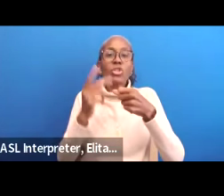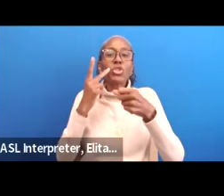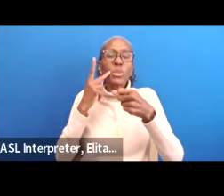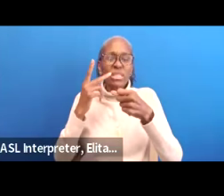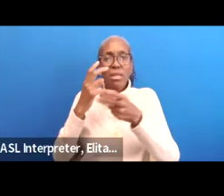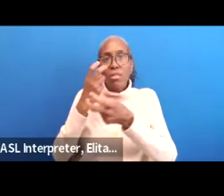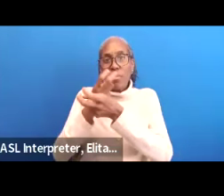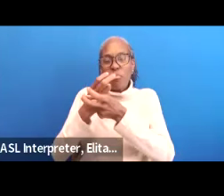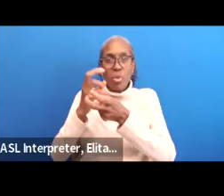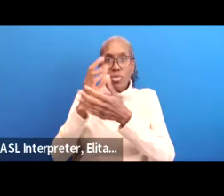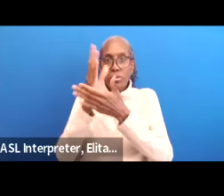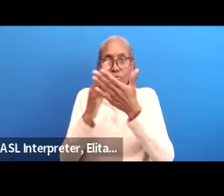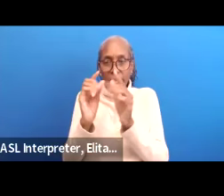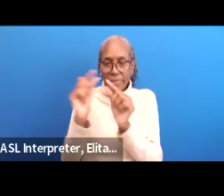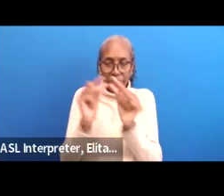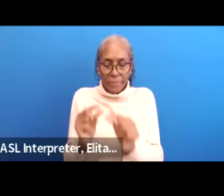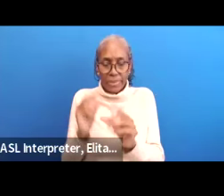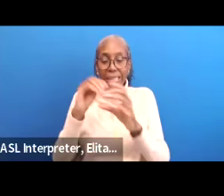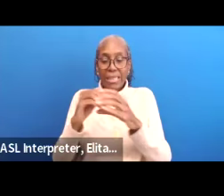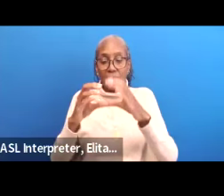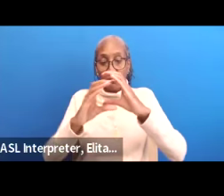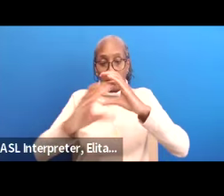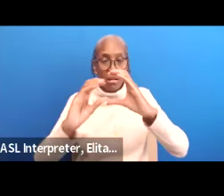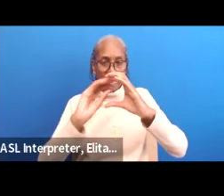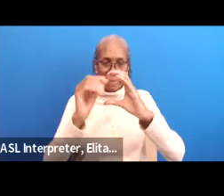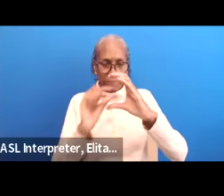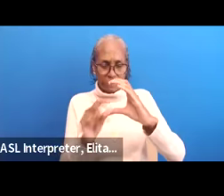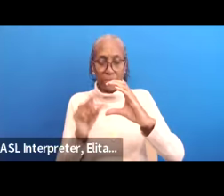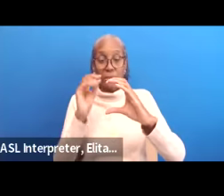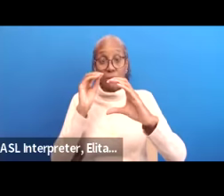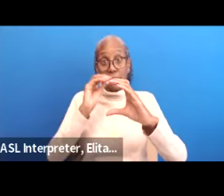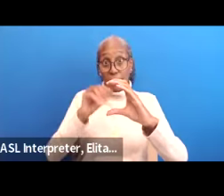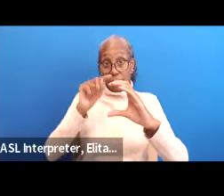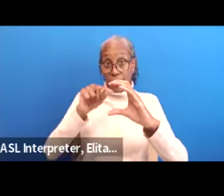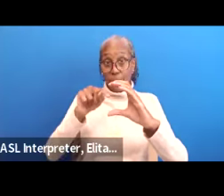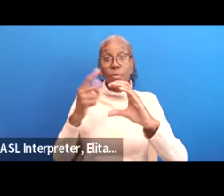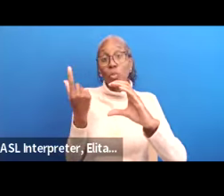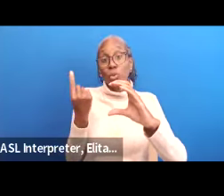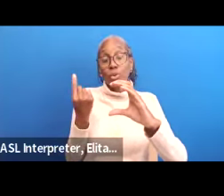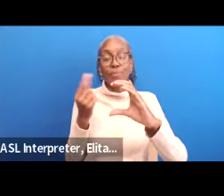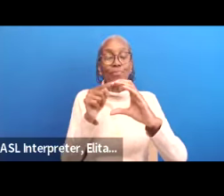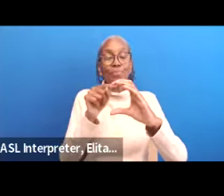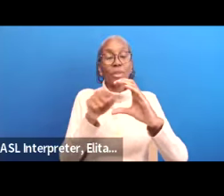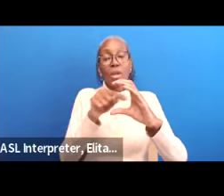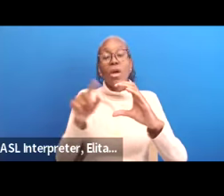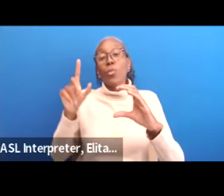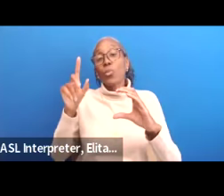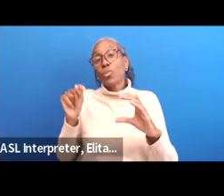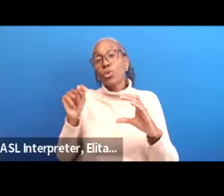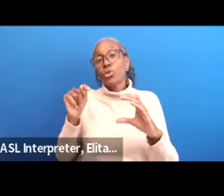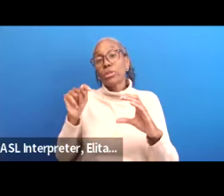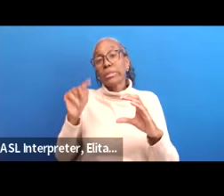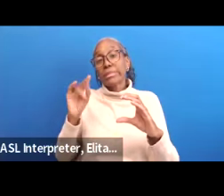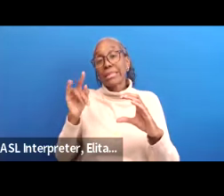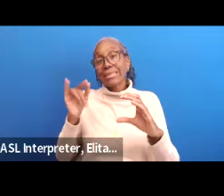canal. And what we did here was we put a titanium